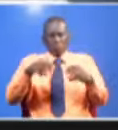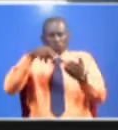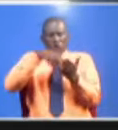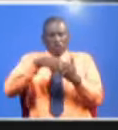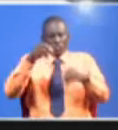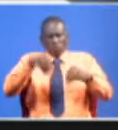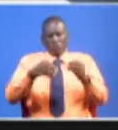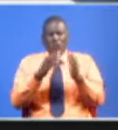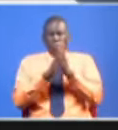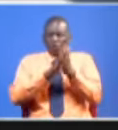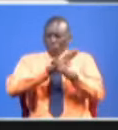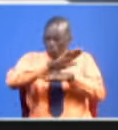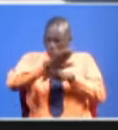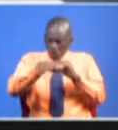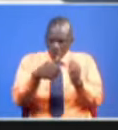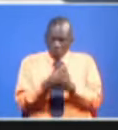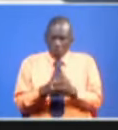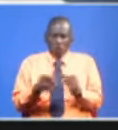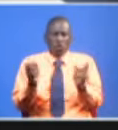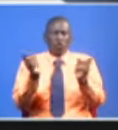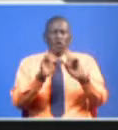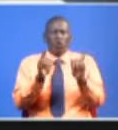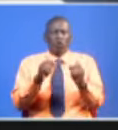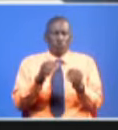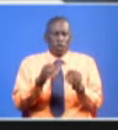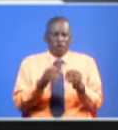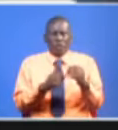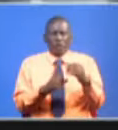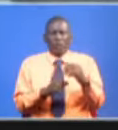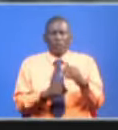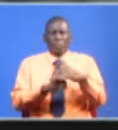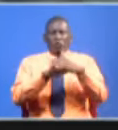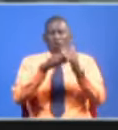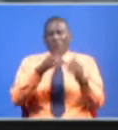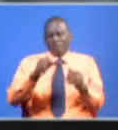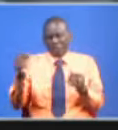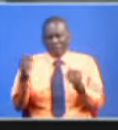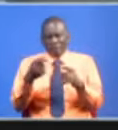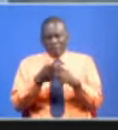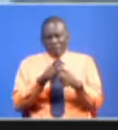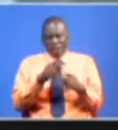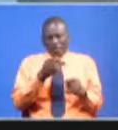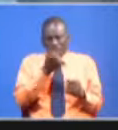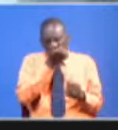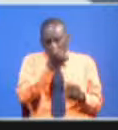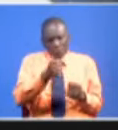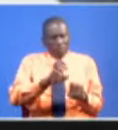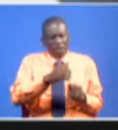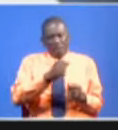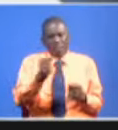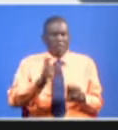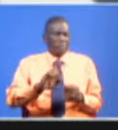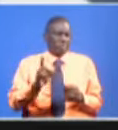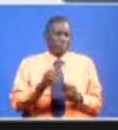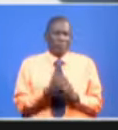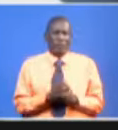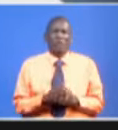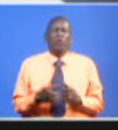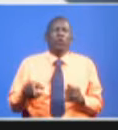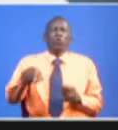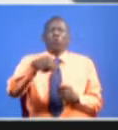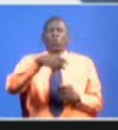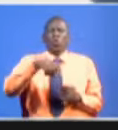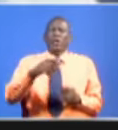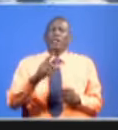pray for all. You don't elevate one side and then, demonize the other. The way they were